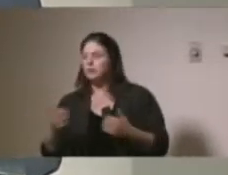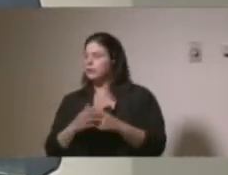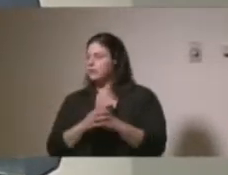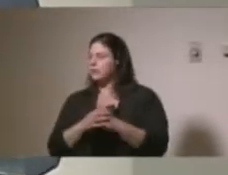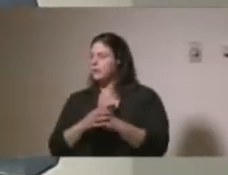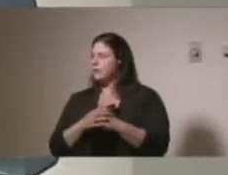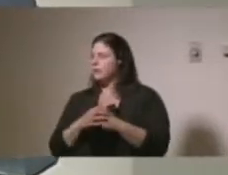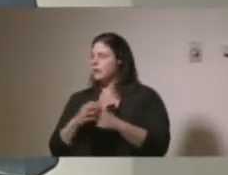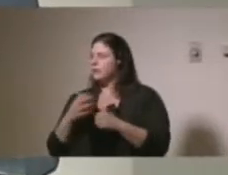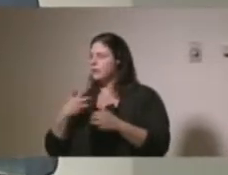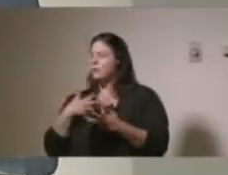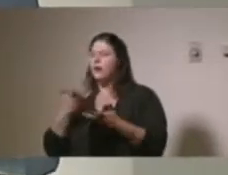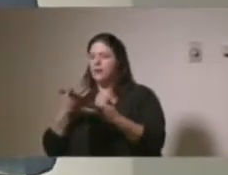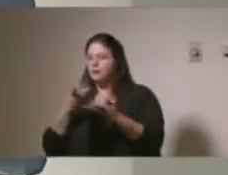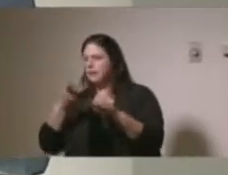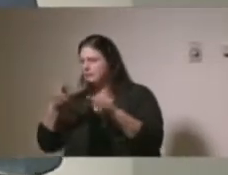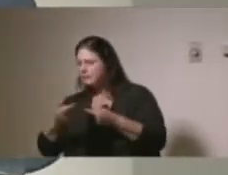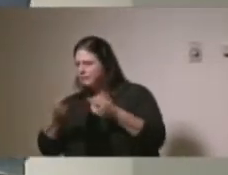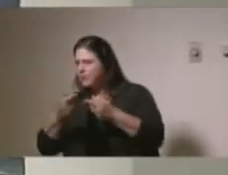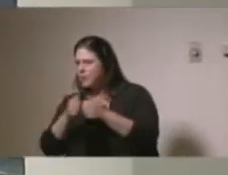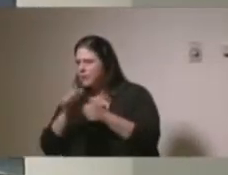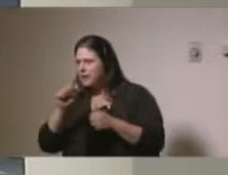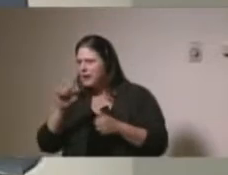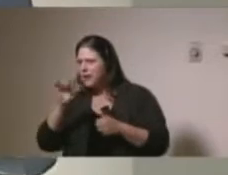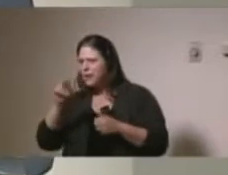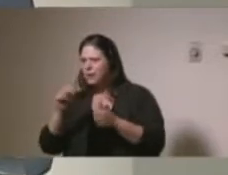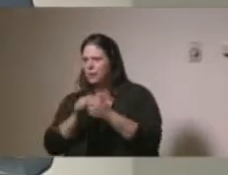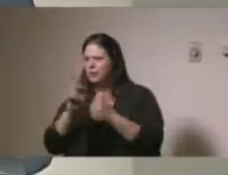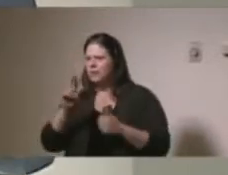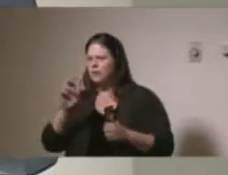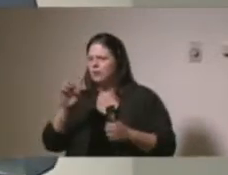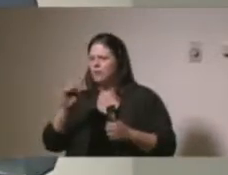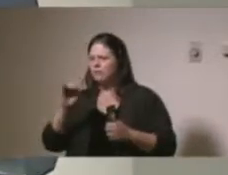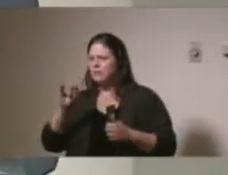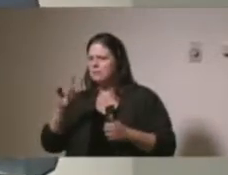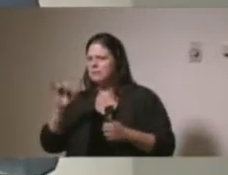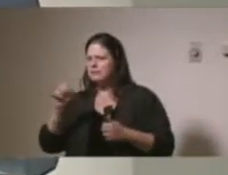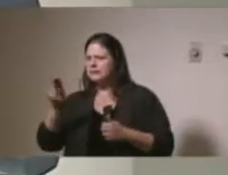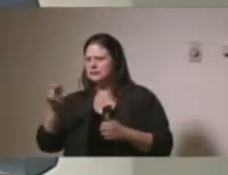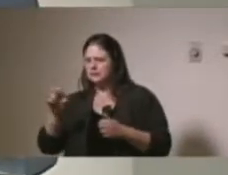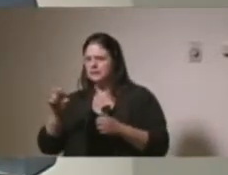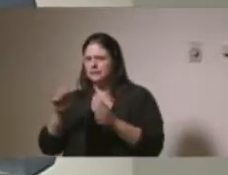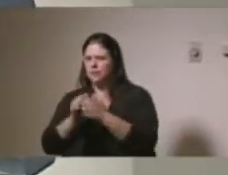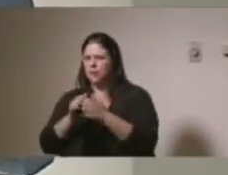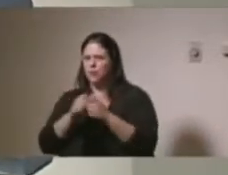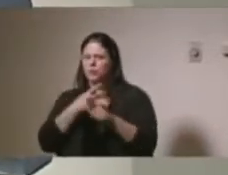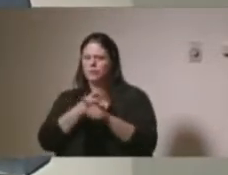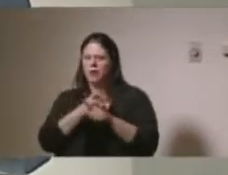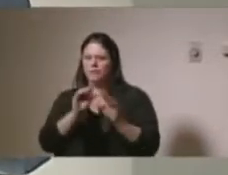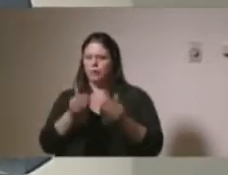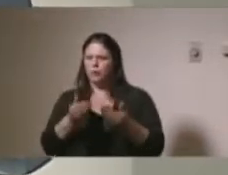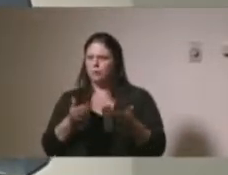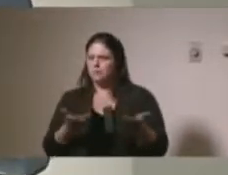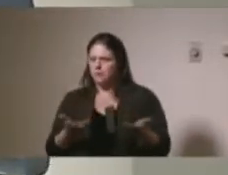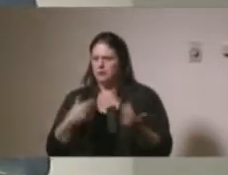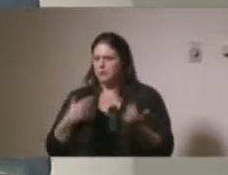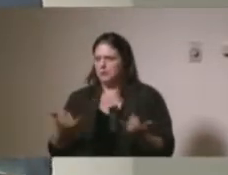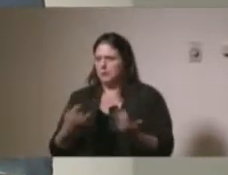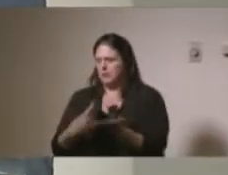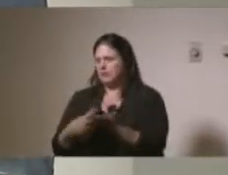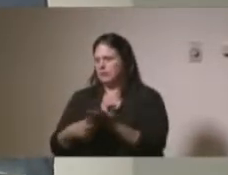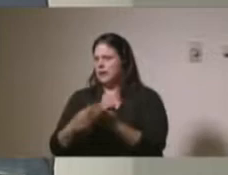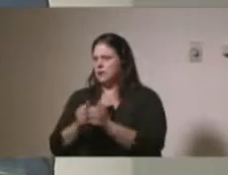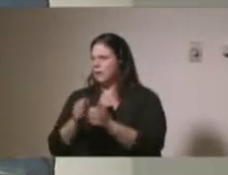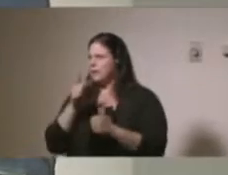around remittances all the time with this kind of group. So I think now we will have to talk about them, about